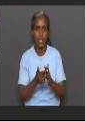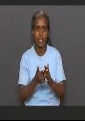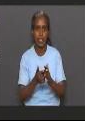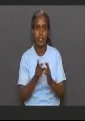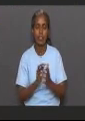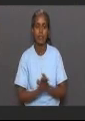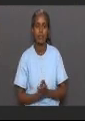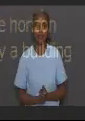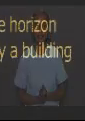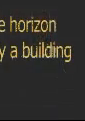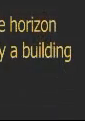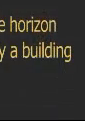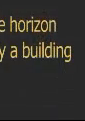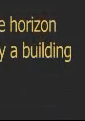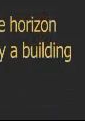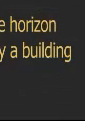Begin.